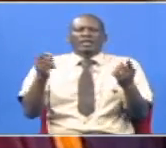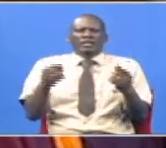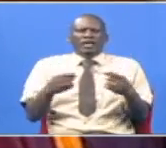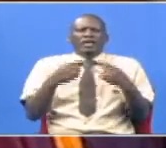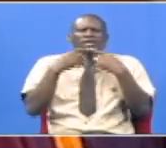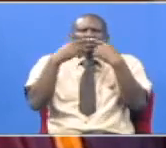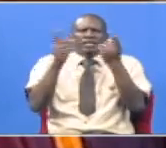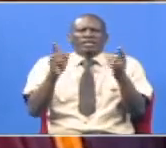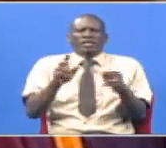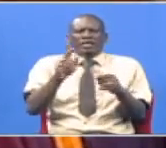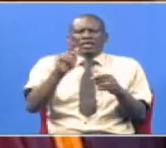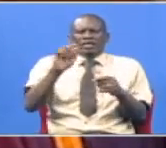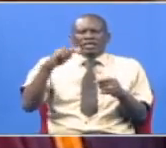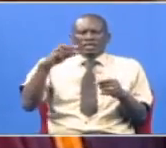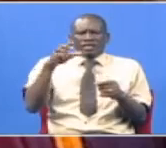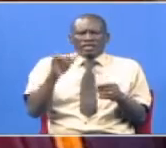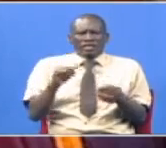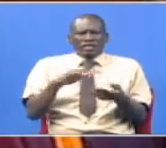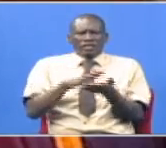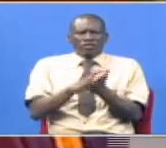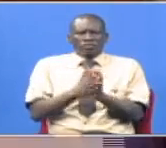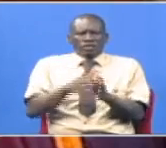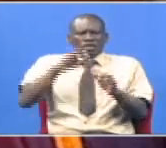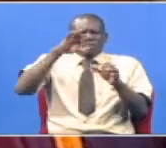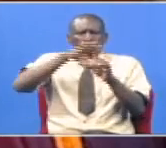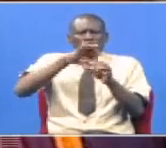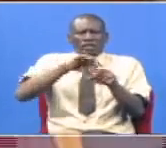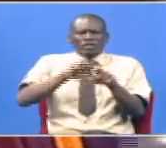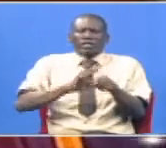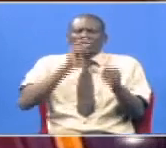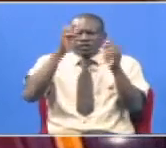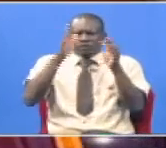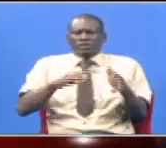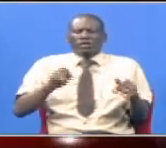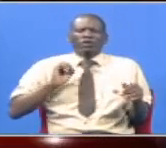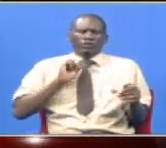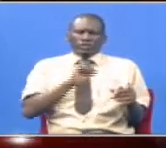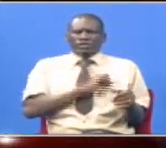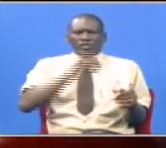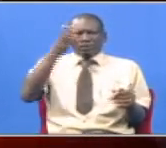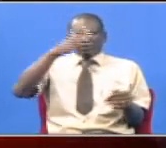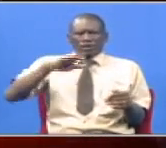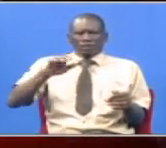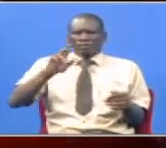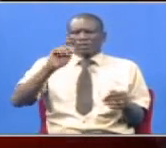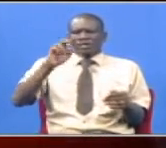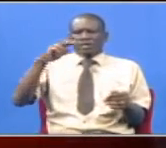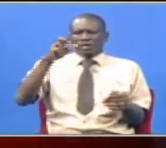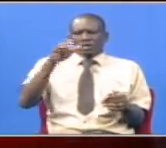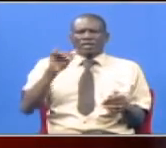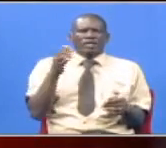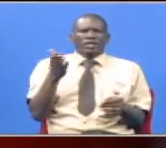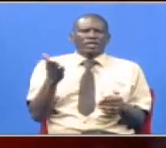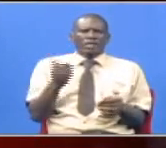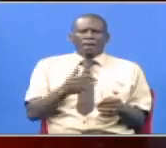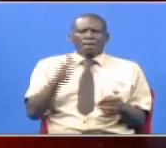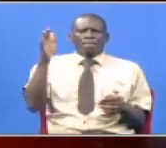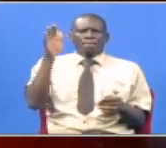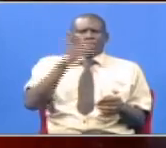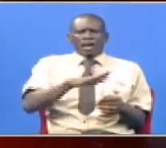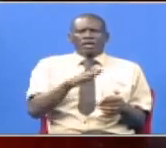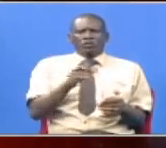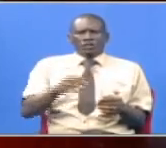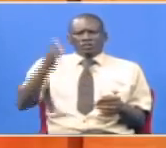declare, to be elected as Speaker of the Senate. Amason Kingi steps back into the precincts